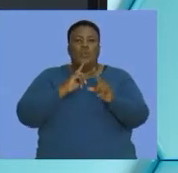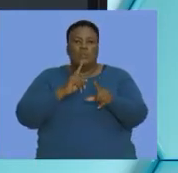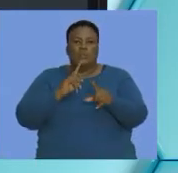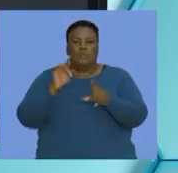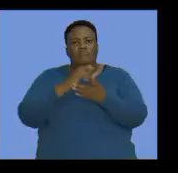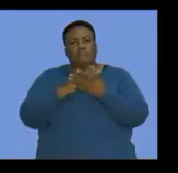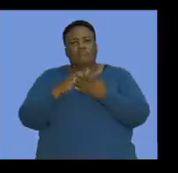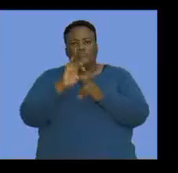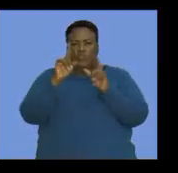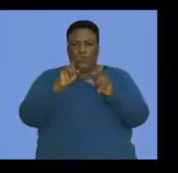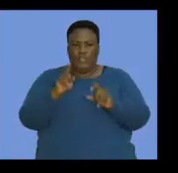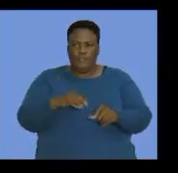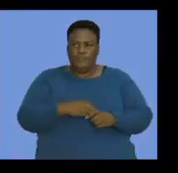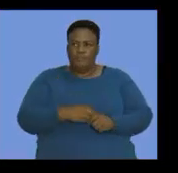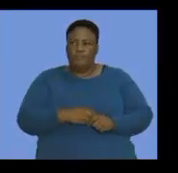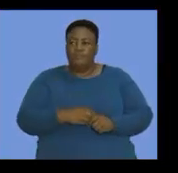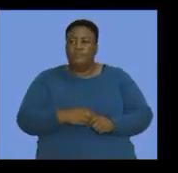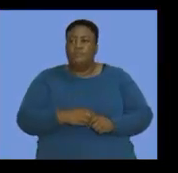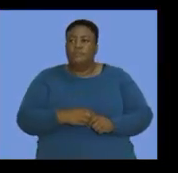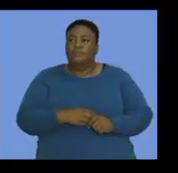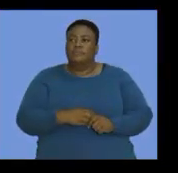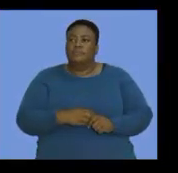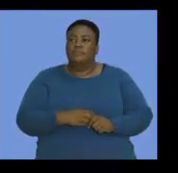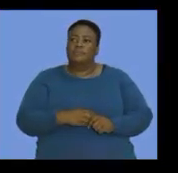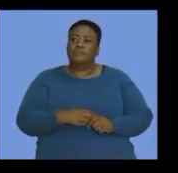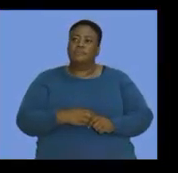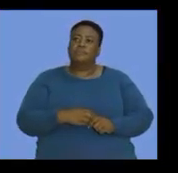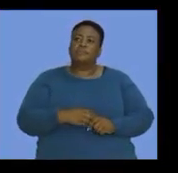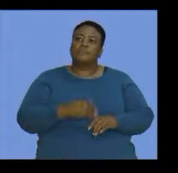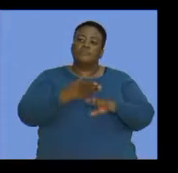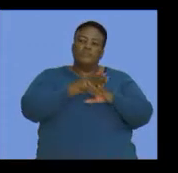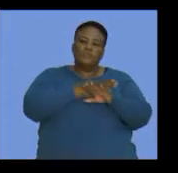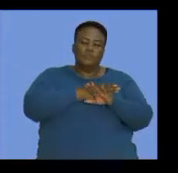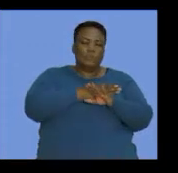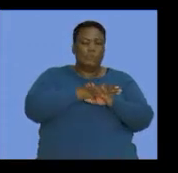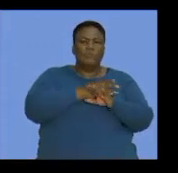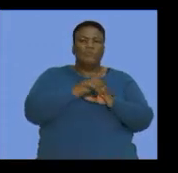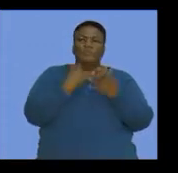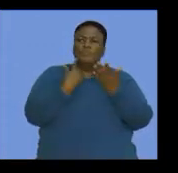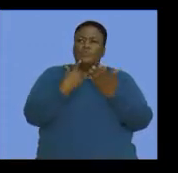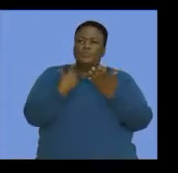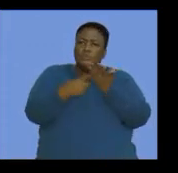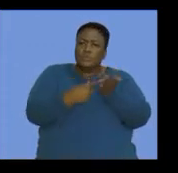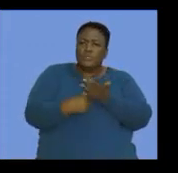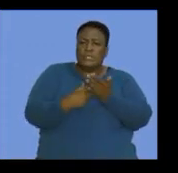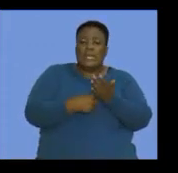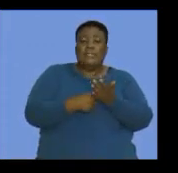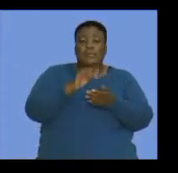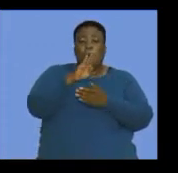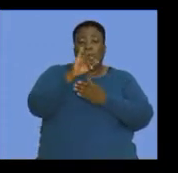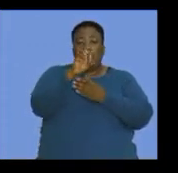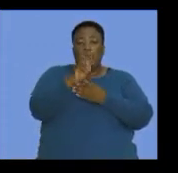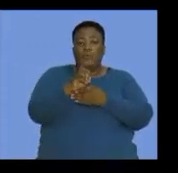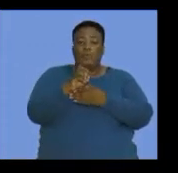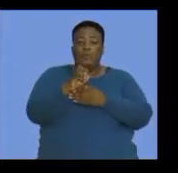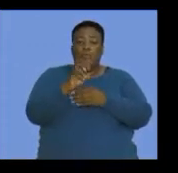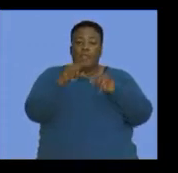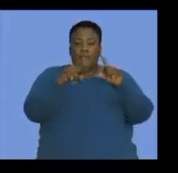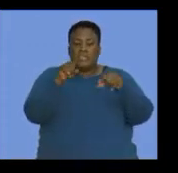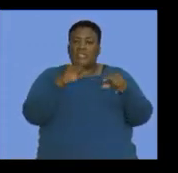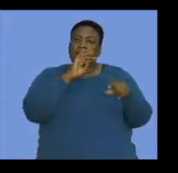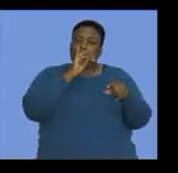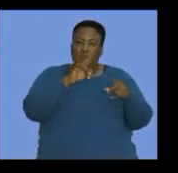question. So in this segment earlier on, we looked at what was biodiversity. We've looked at the importance of